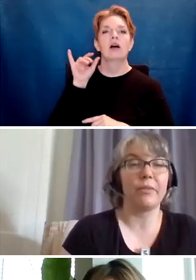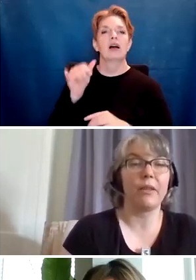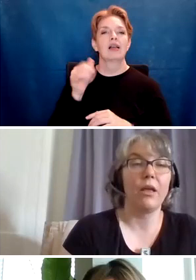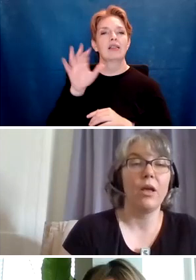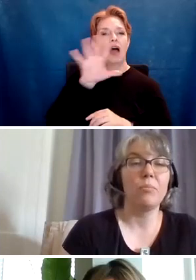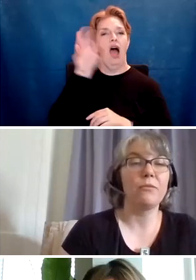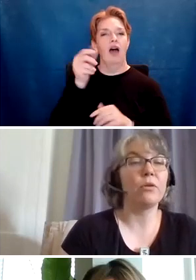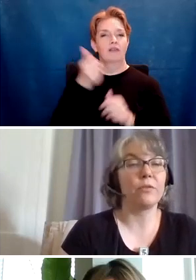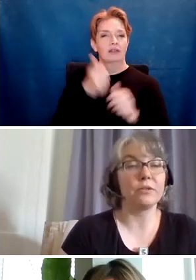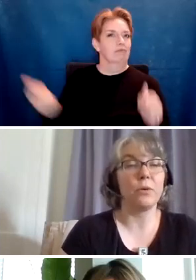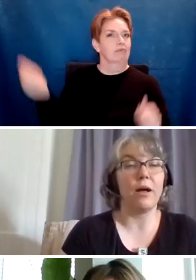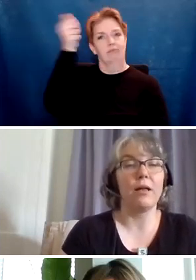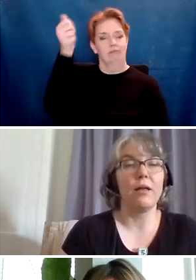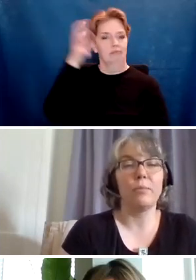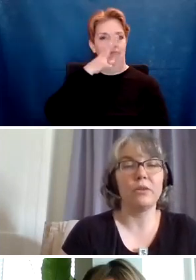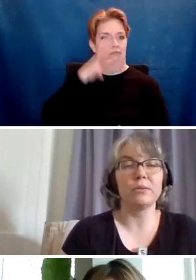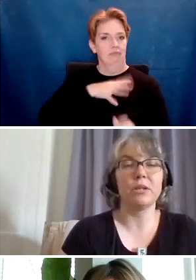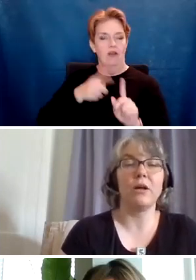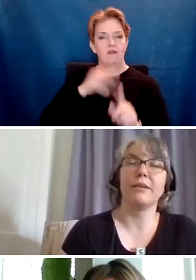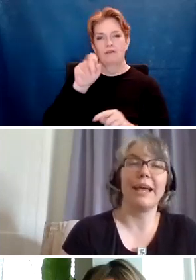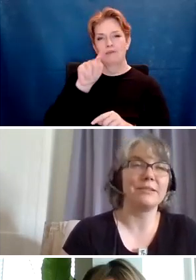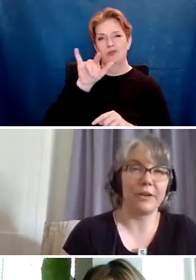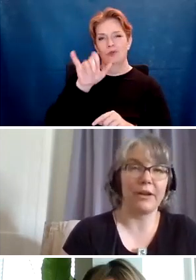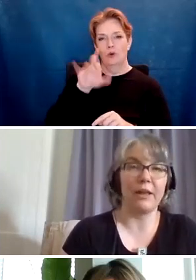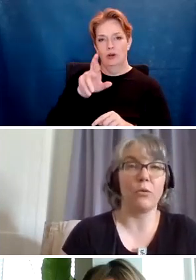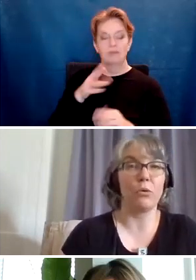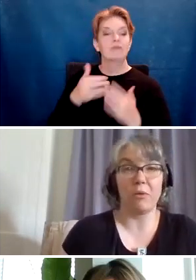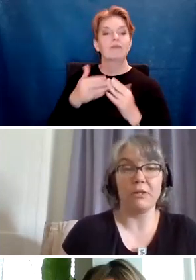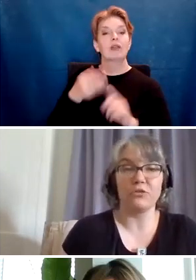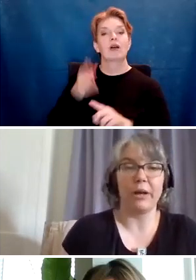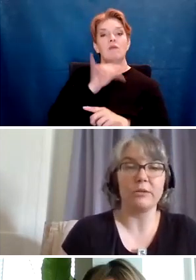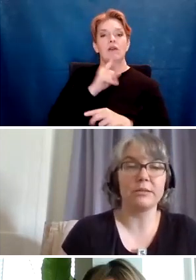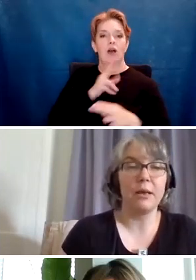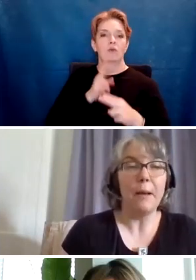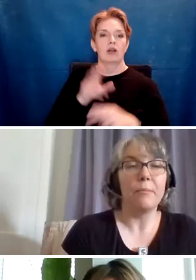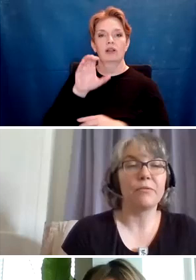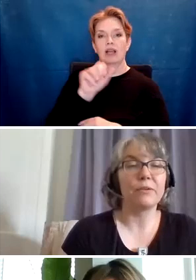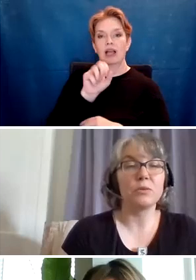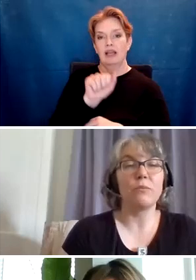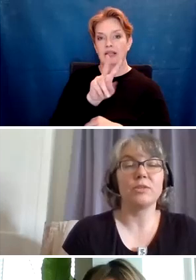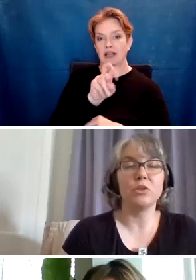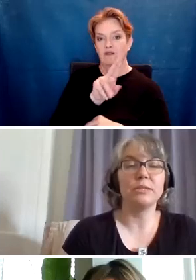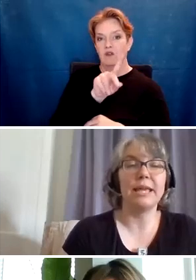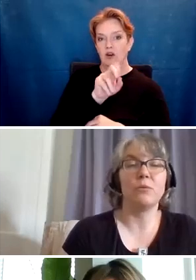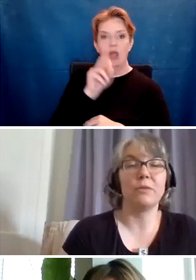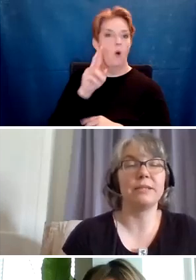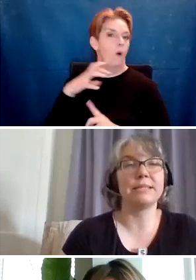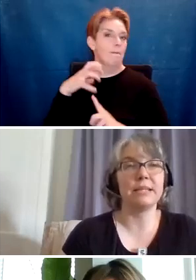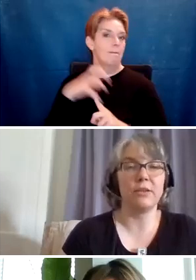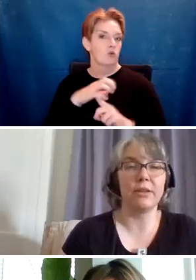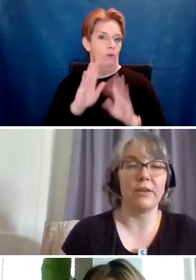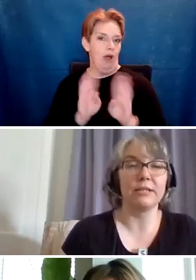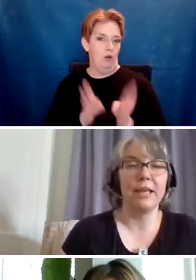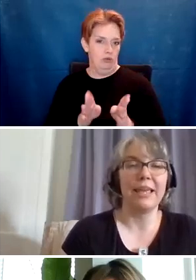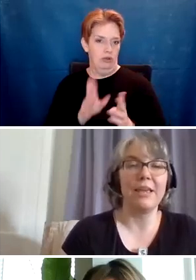clan. Before Francois, the building was called Casa Verde, or the Mushroom House, but Francois was so taken with the